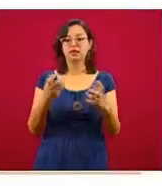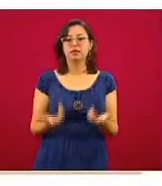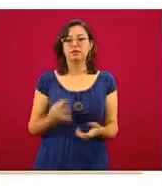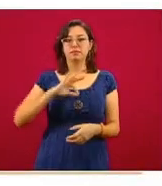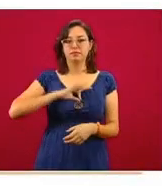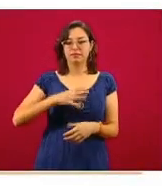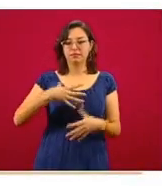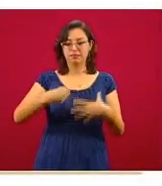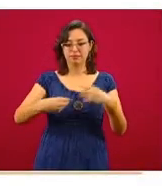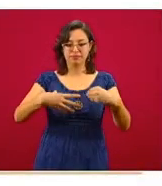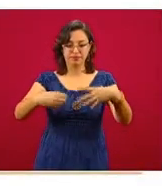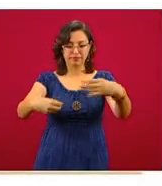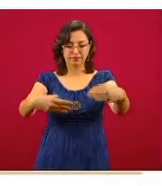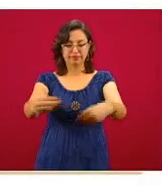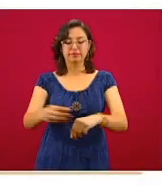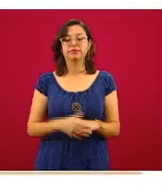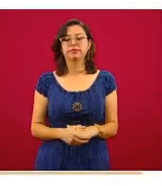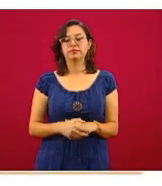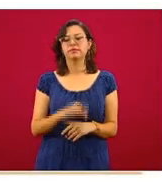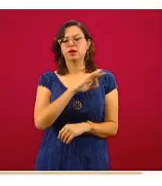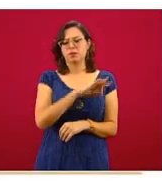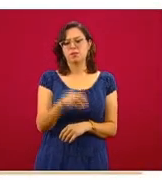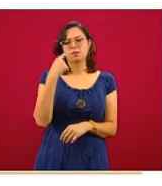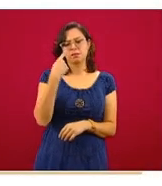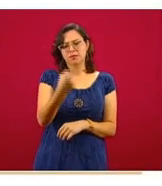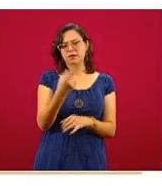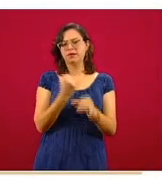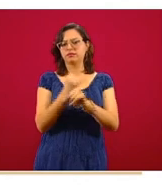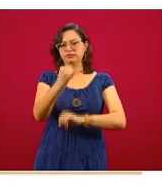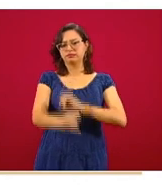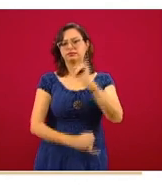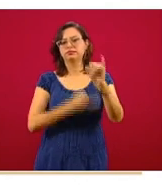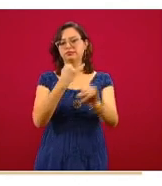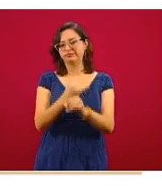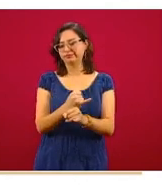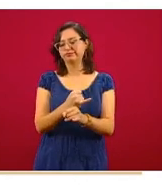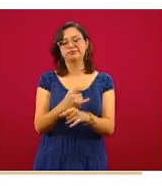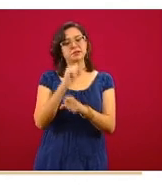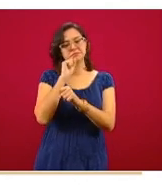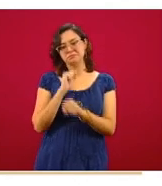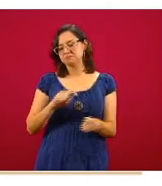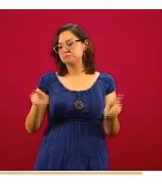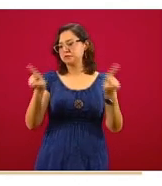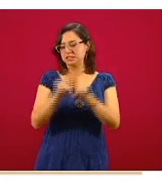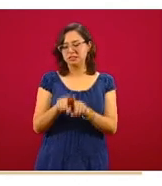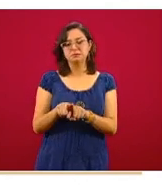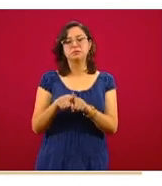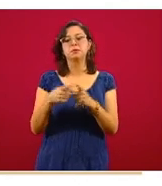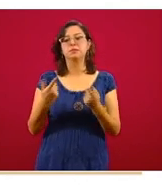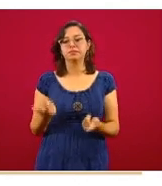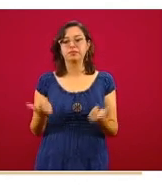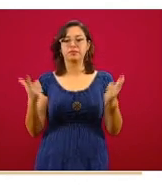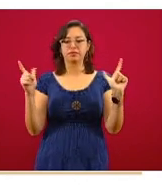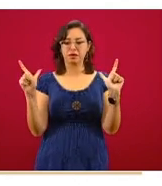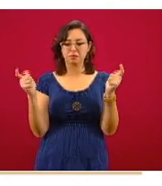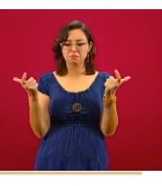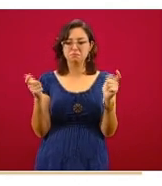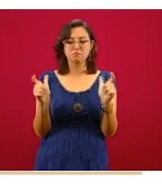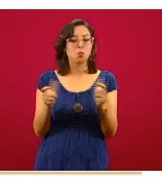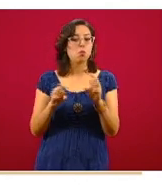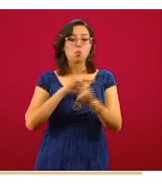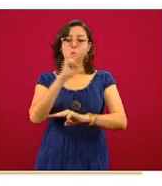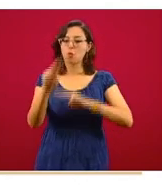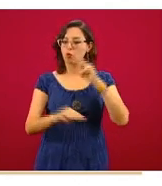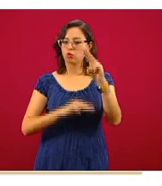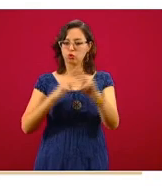report. As you know, we will begin by analyzing the international state of affairs. We